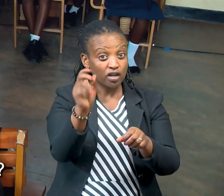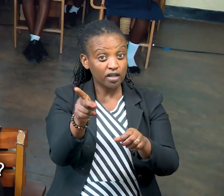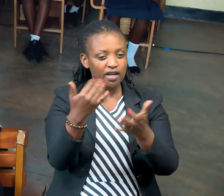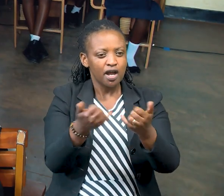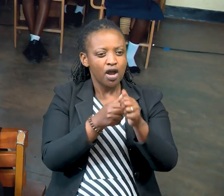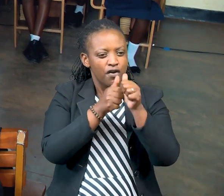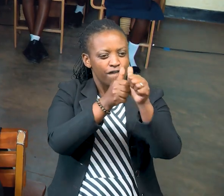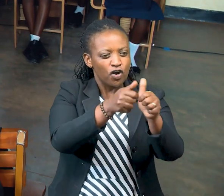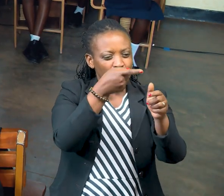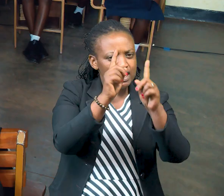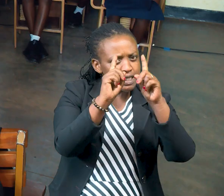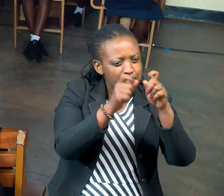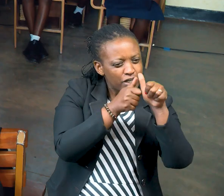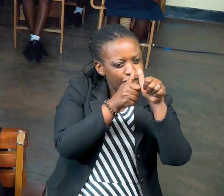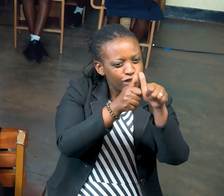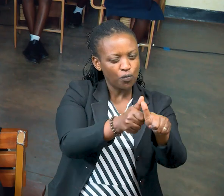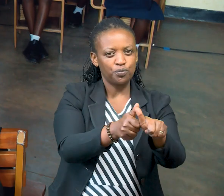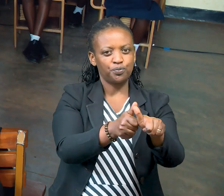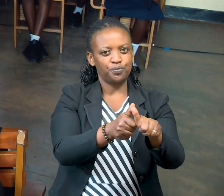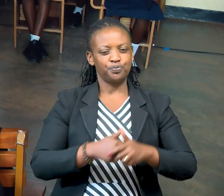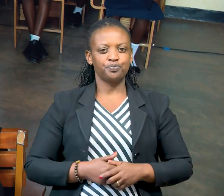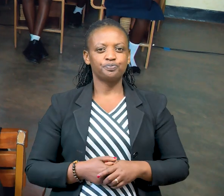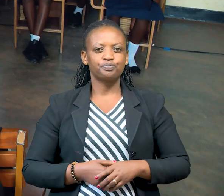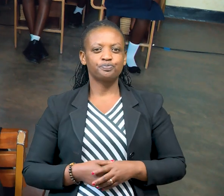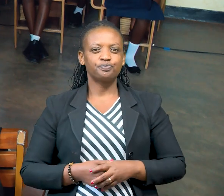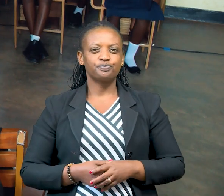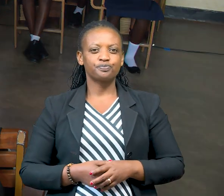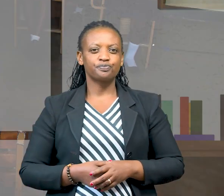Okay? We are going to follow this image.